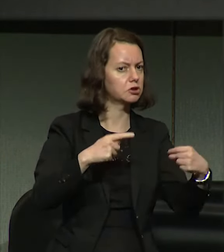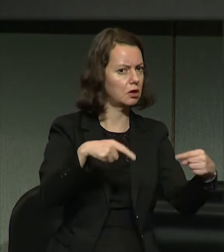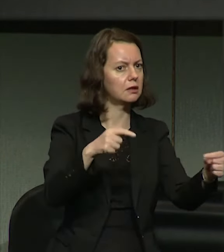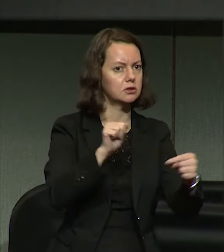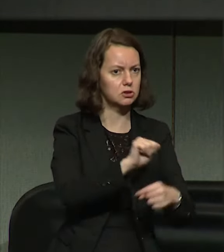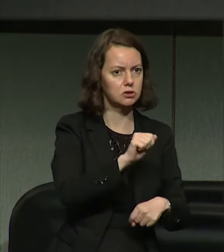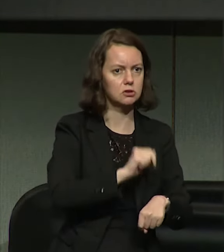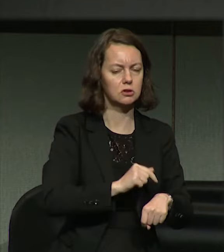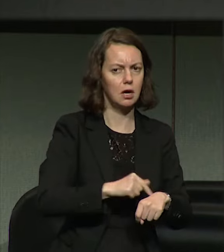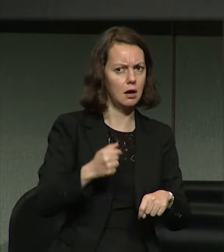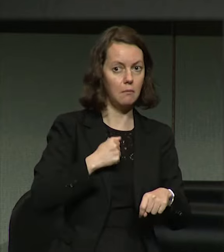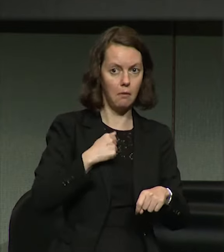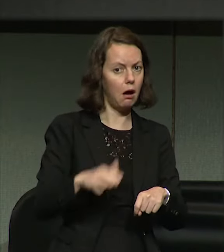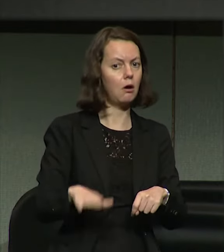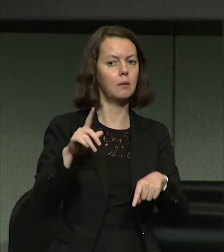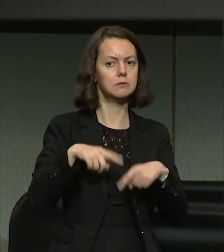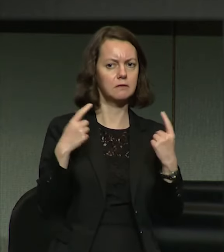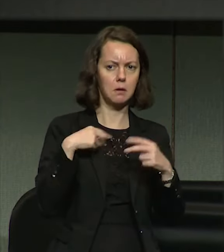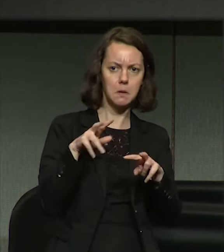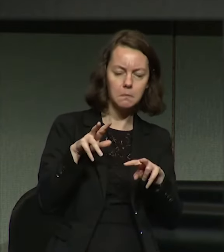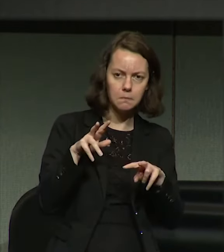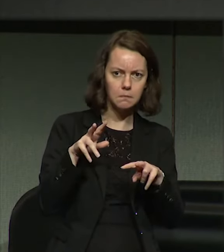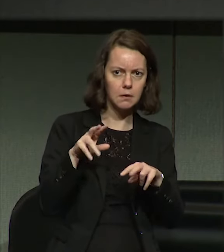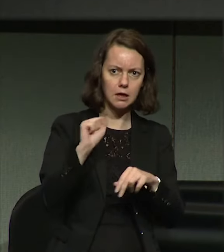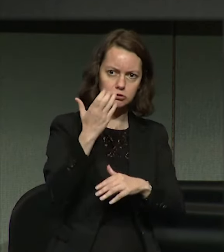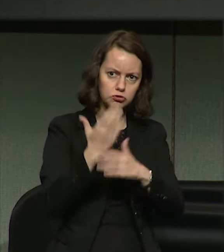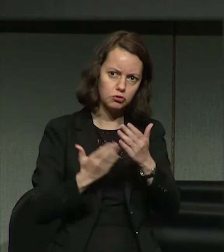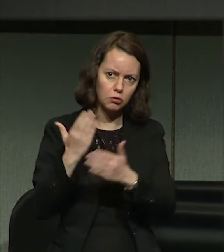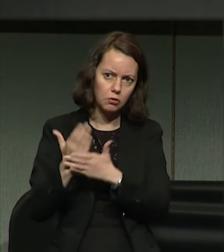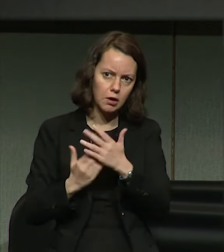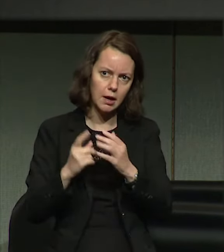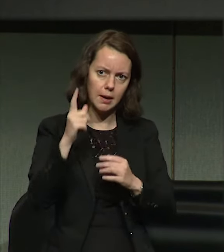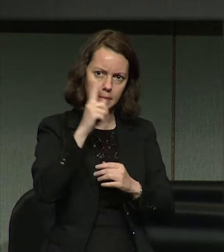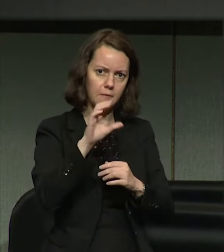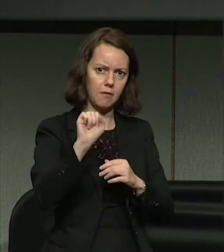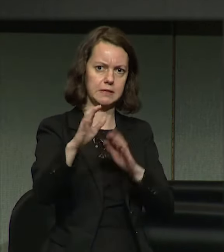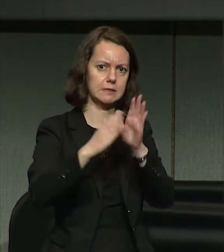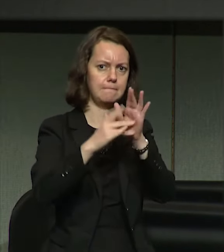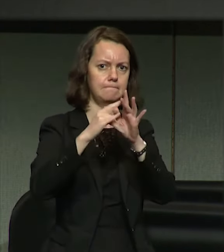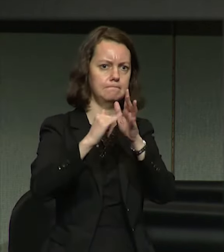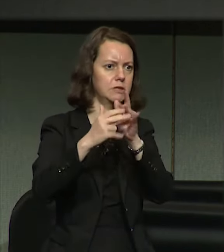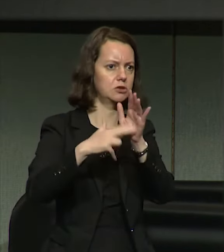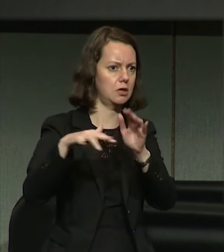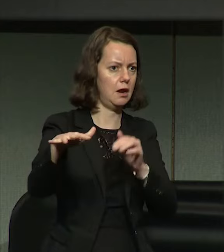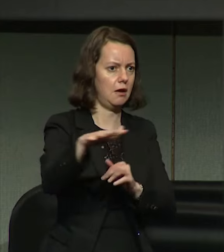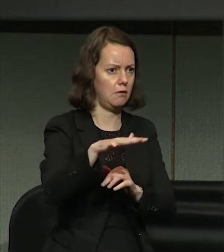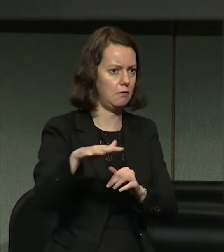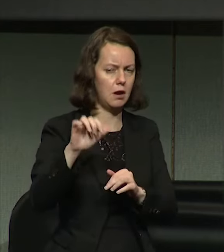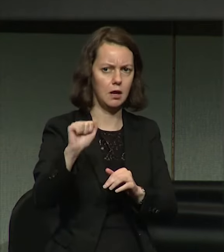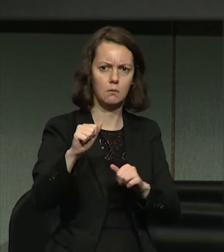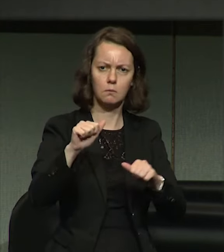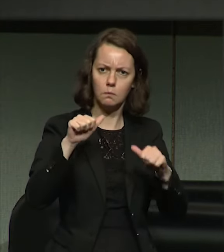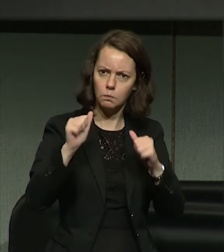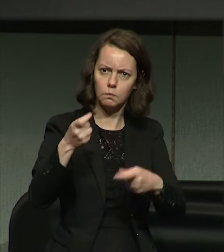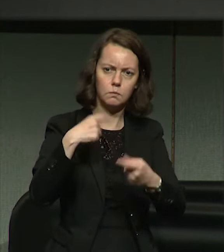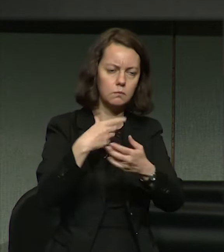I had learned or experienced myself. This was the story of people from the mission. Through Hooper's rich